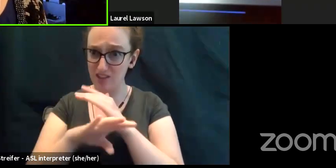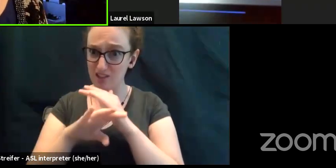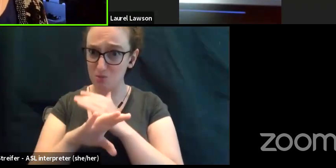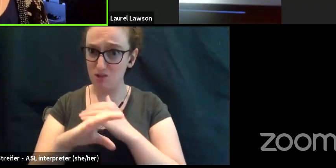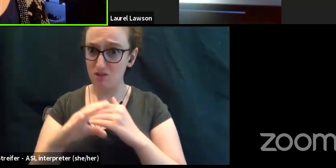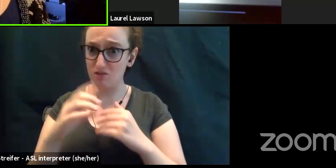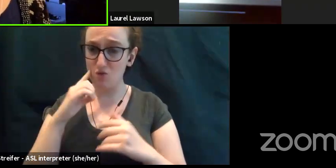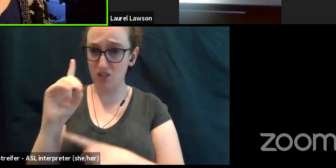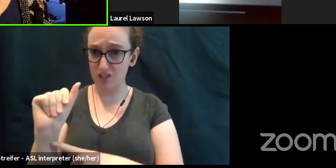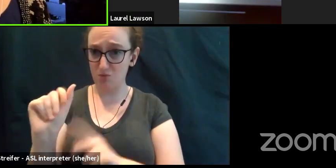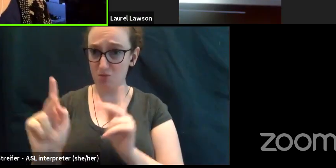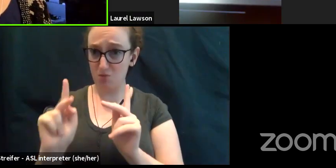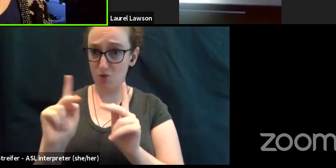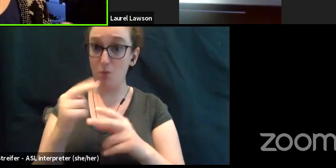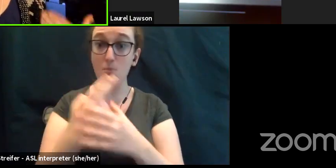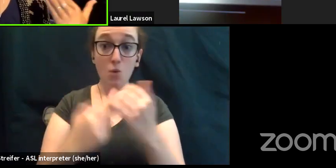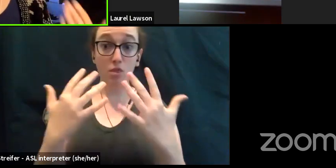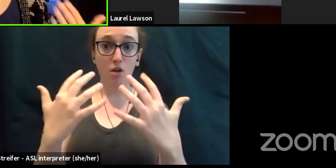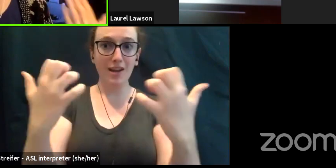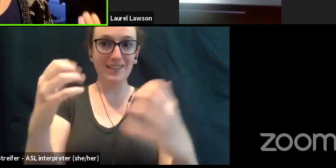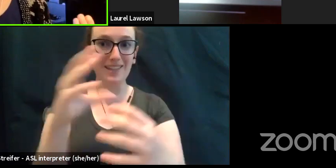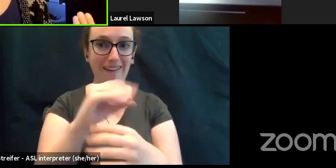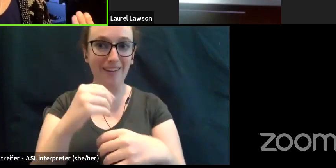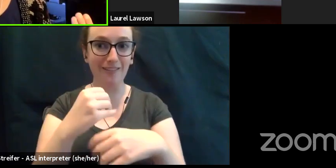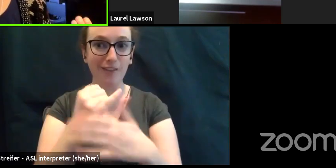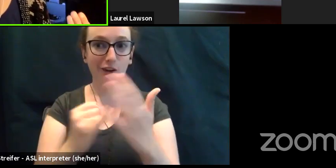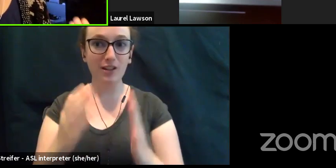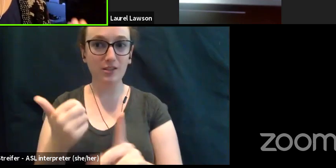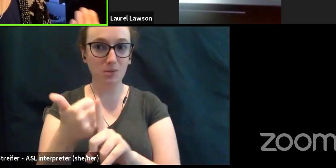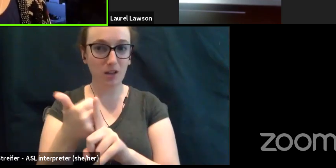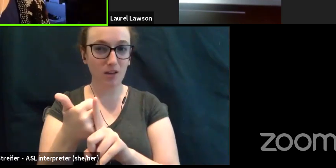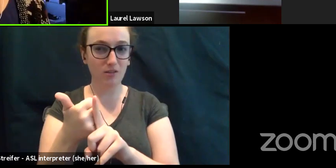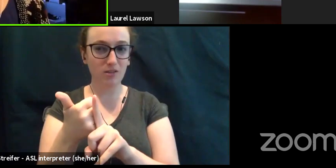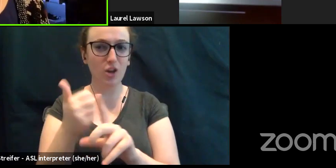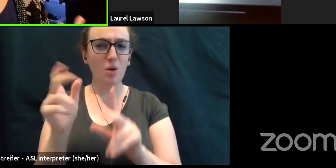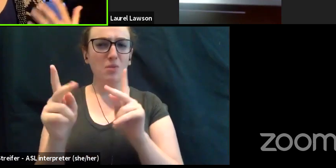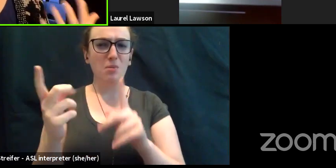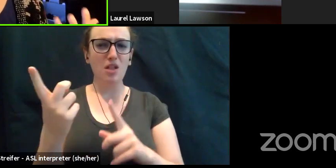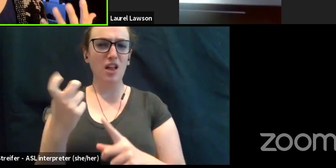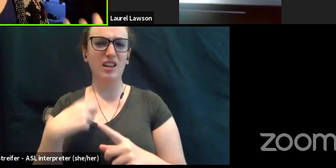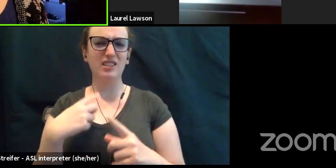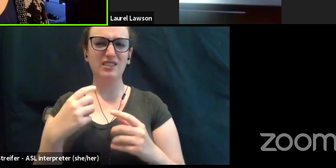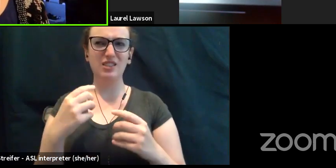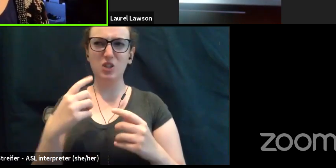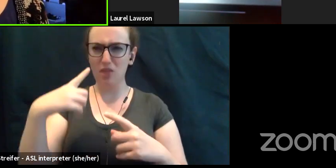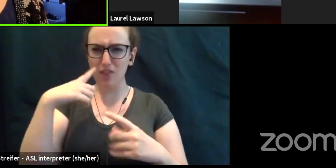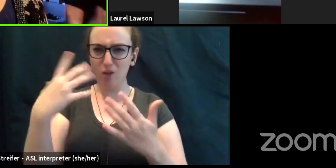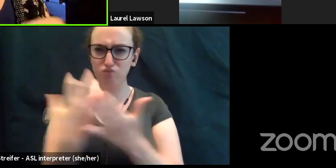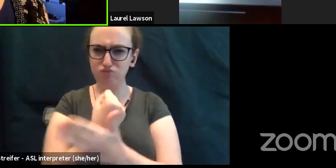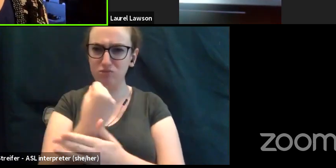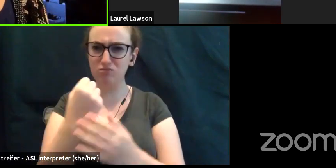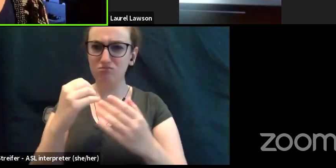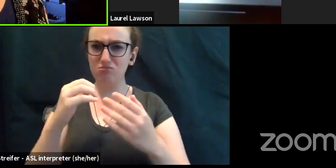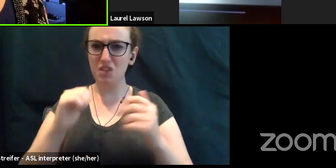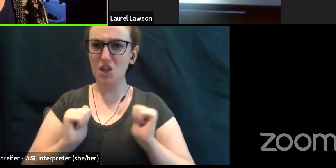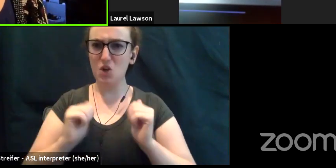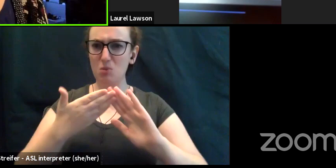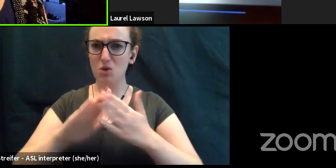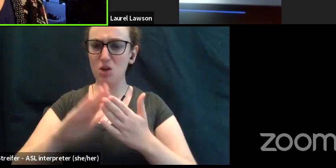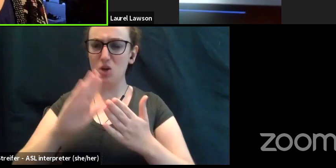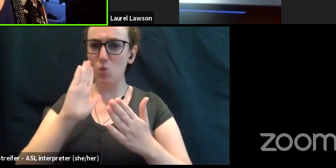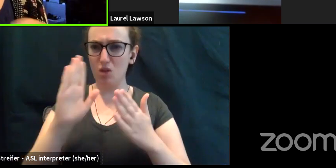disabled artists. And they asked if there was any chance that the theater community would use this time to make physical spaces